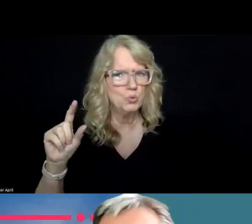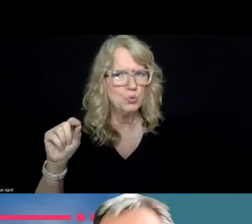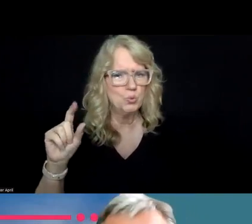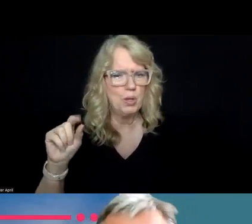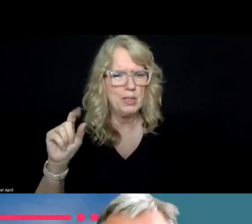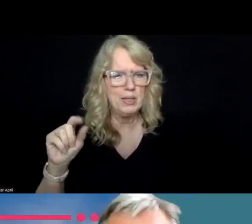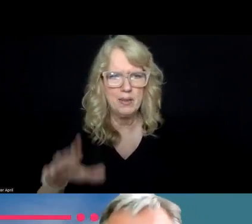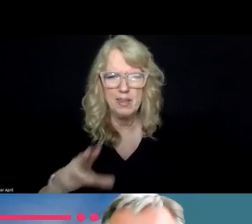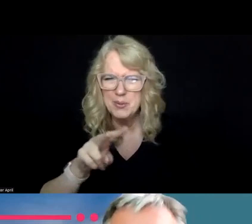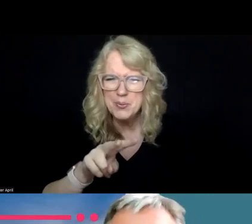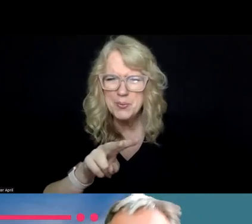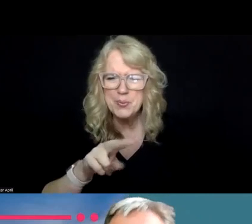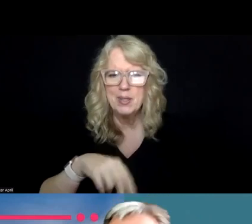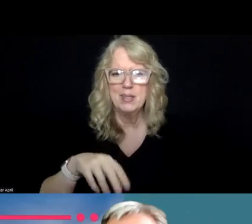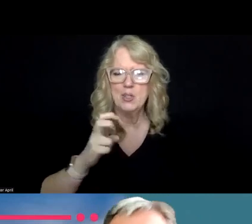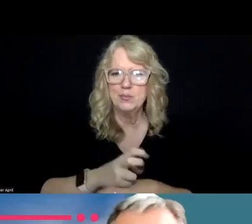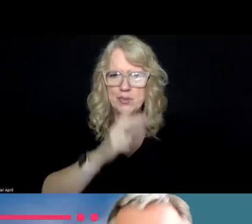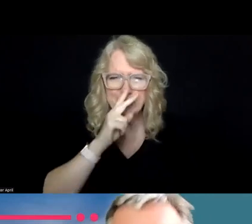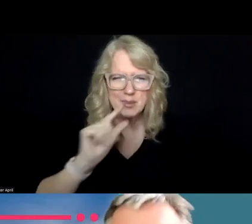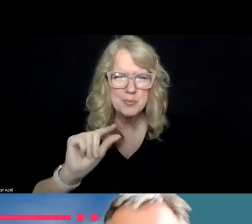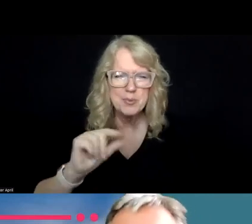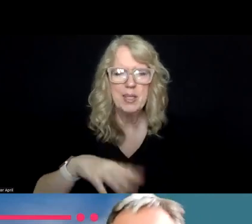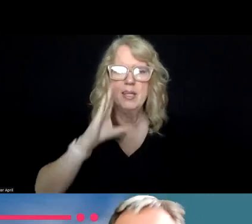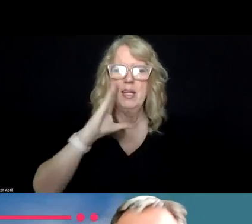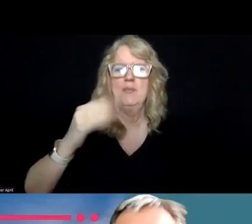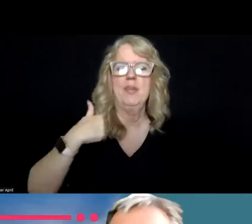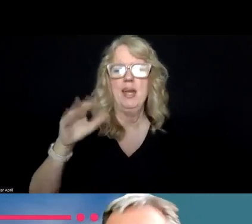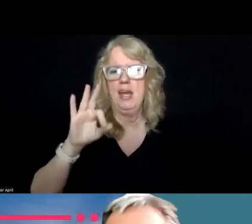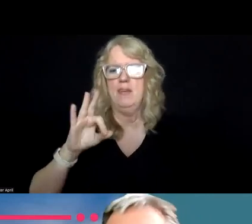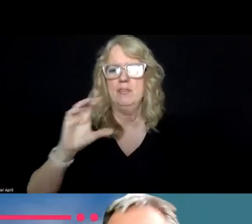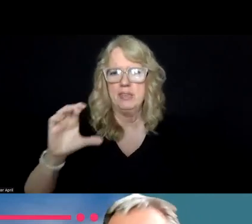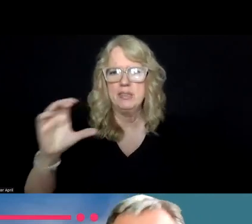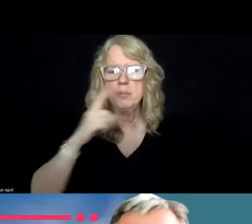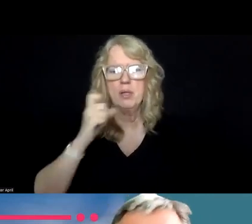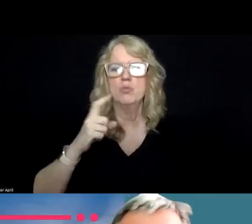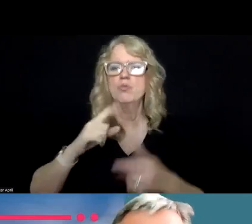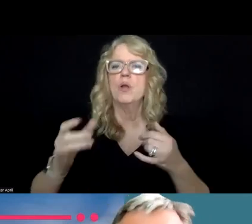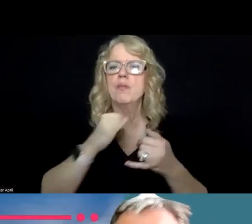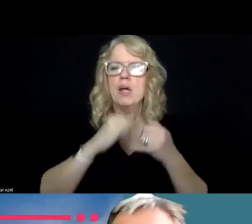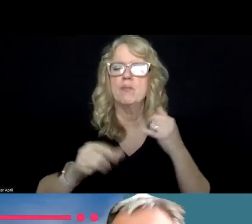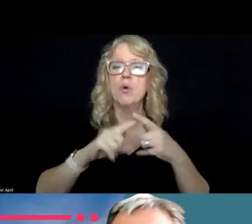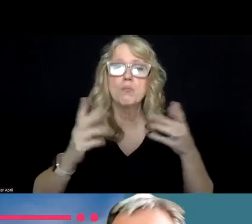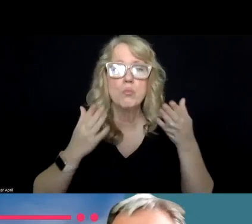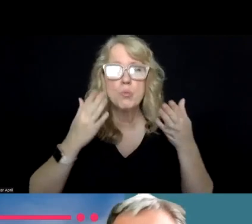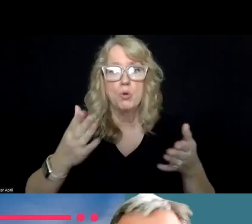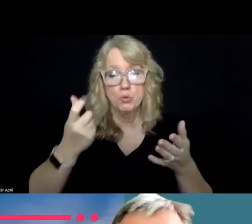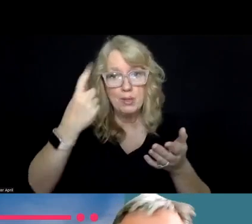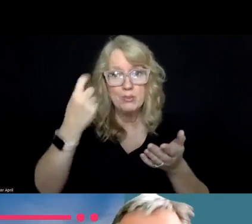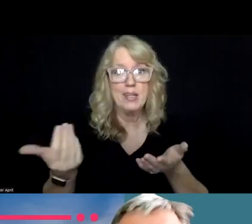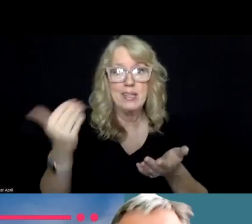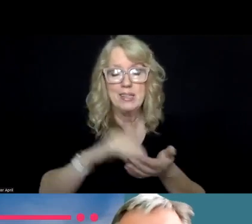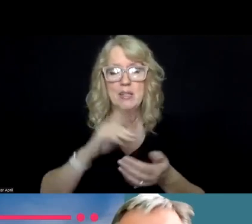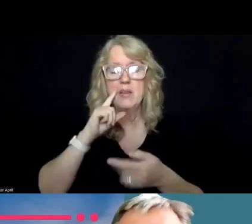writing's a little small for these old eyes. To urge the FCC to finalize this proposal. And that is, again, just a reminder, we covered